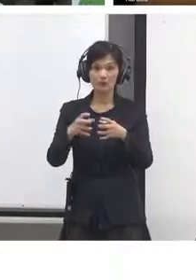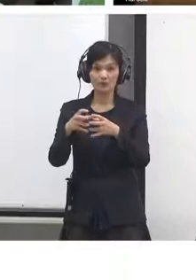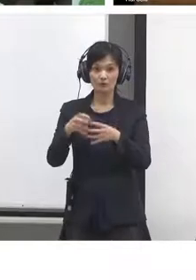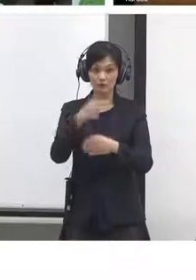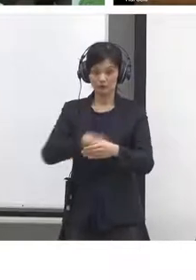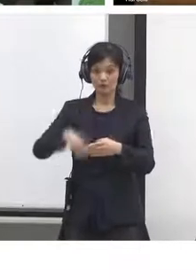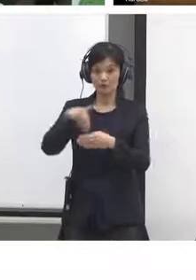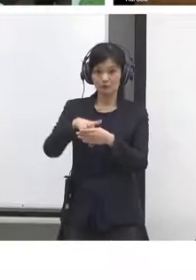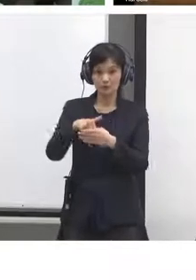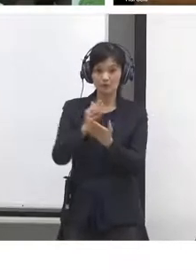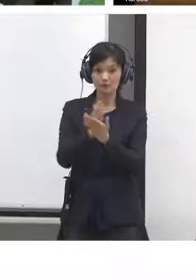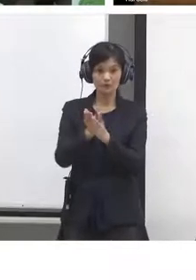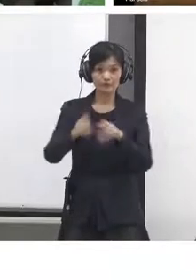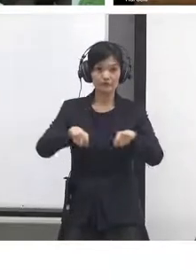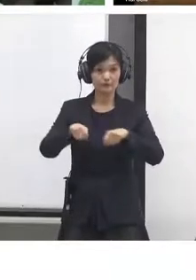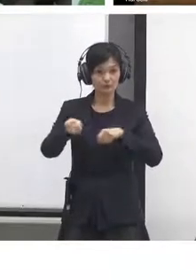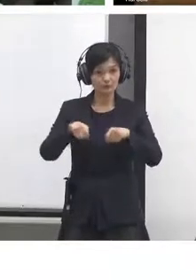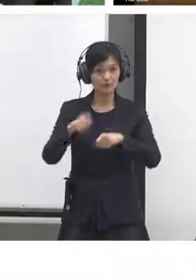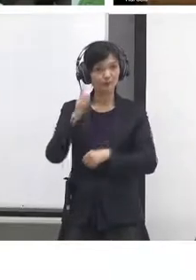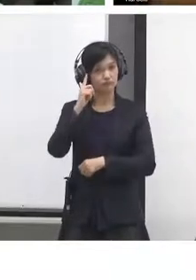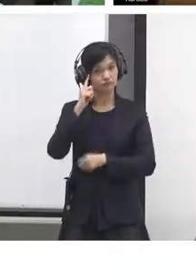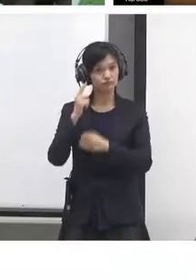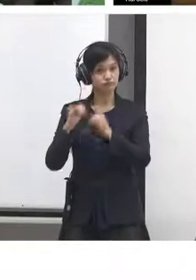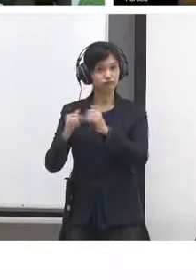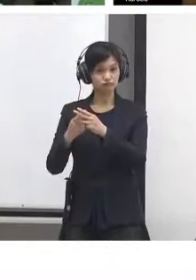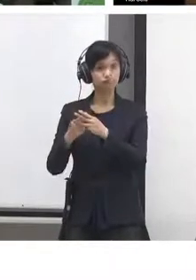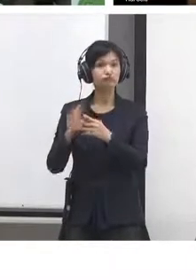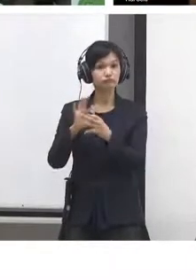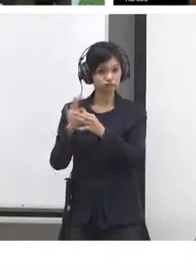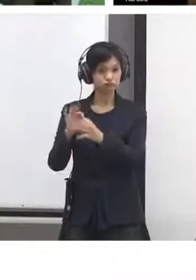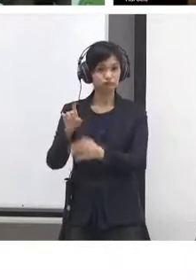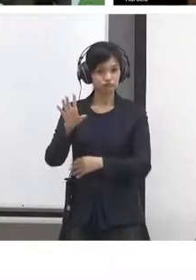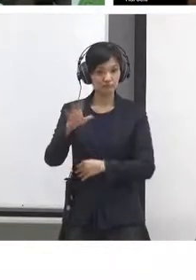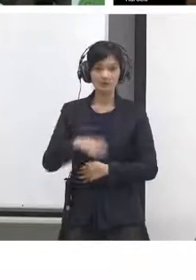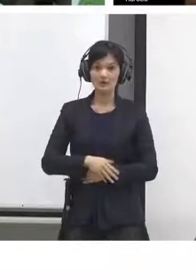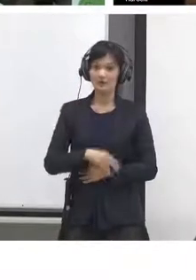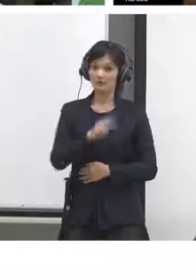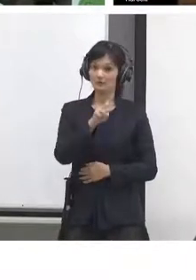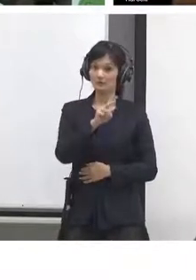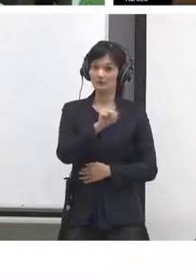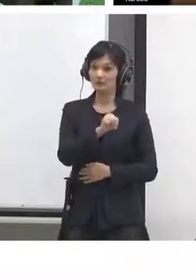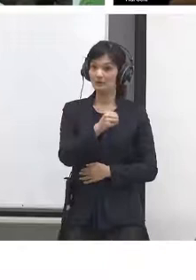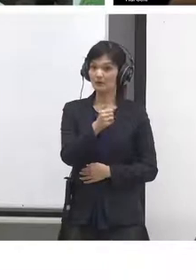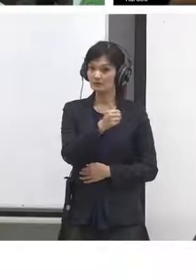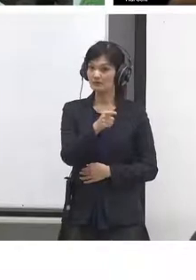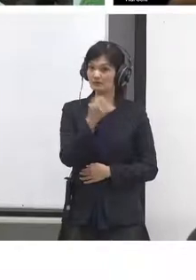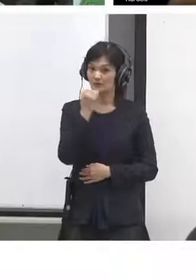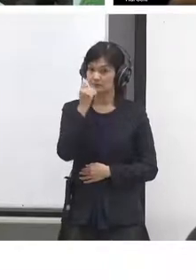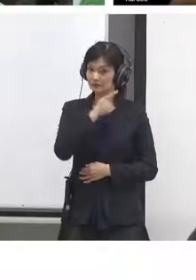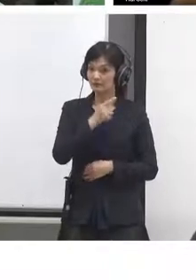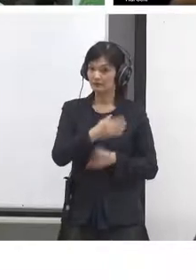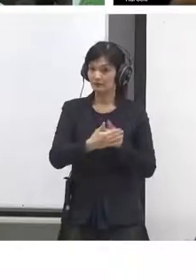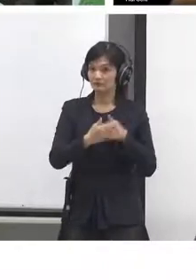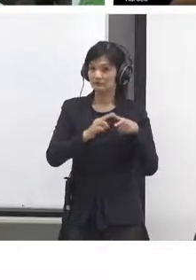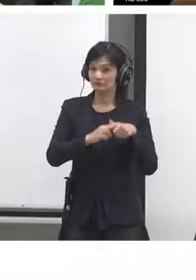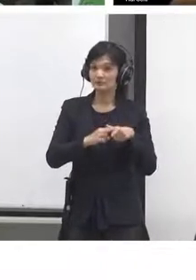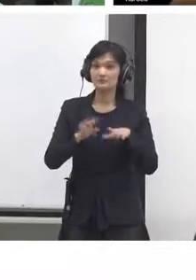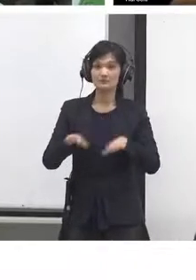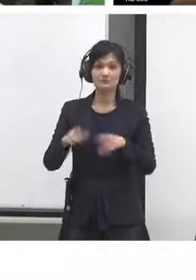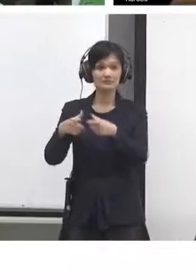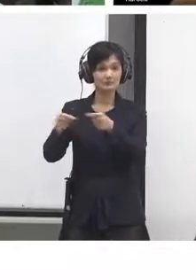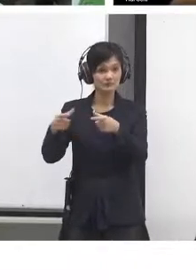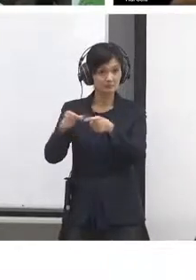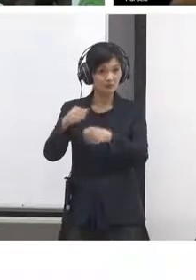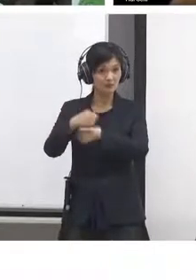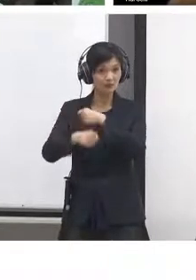Can you or Mami-san, can you explain a bit, like, it, do you think it's changing? Like, is there a stream, like, young people started